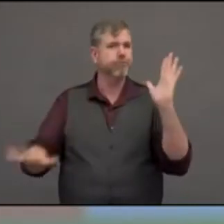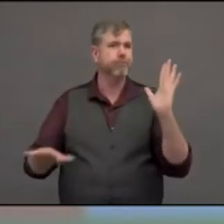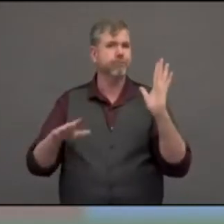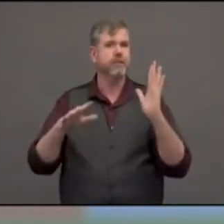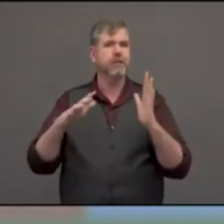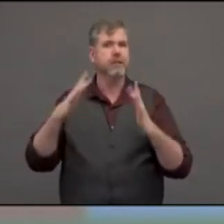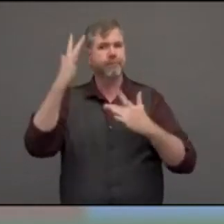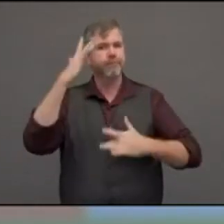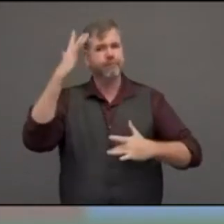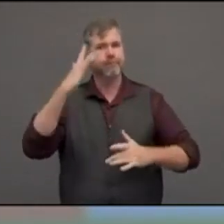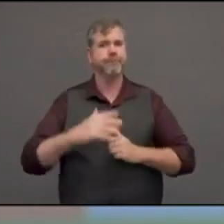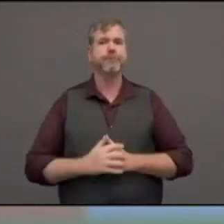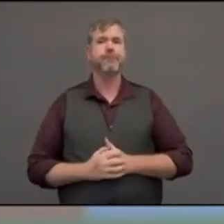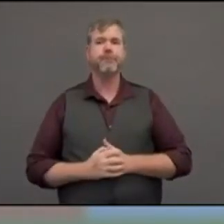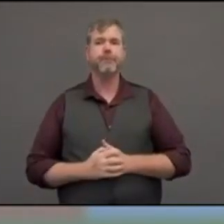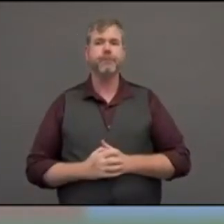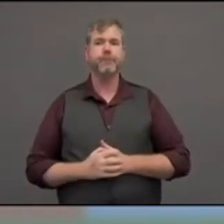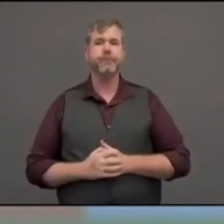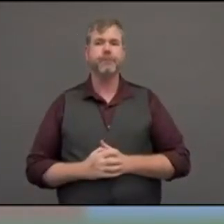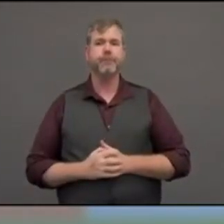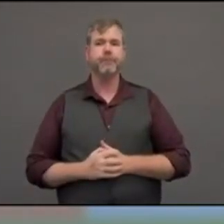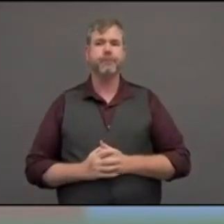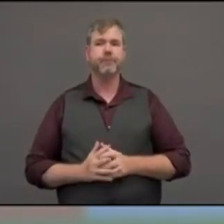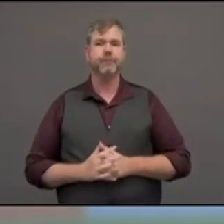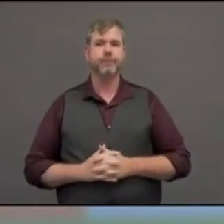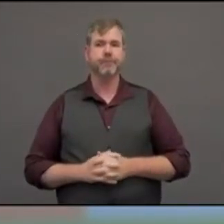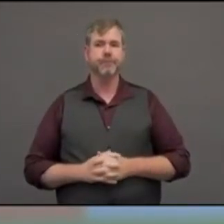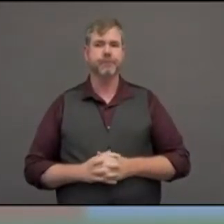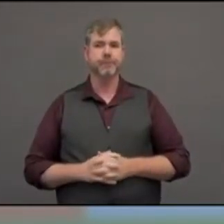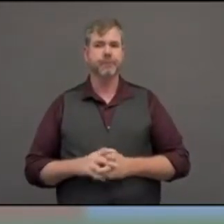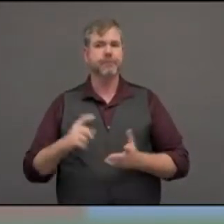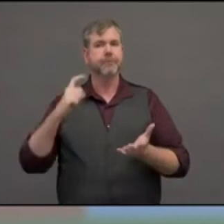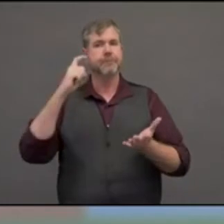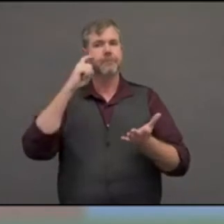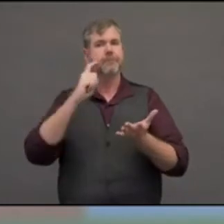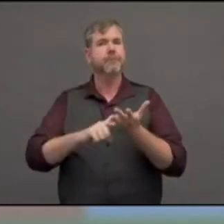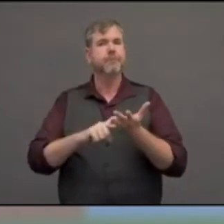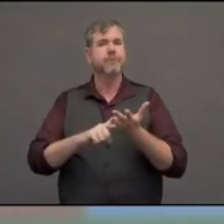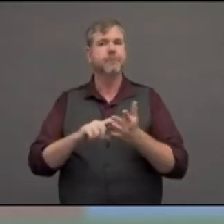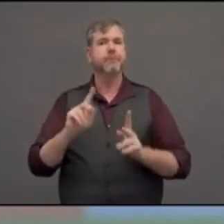start with very basic messaging, but we're seeing that people, you know,